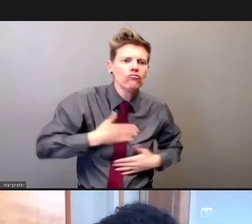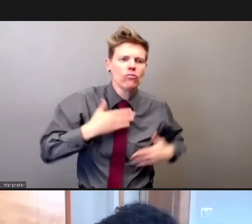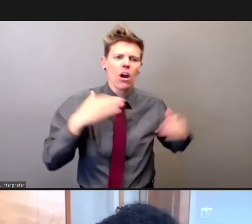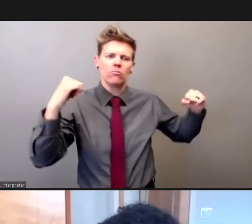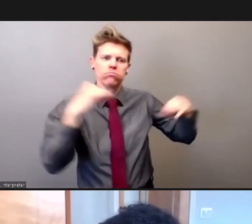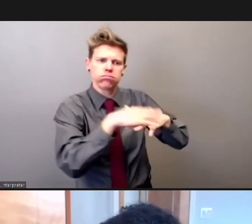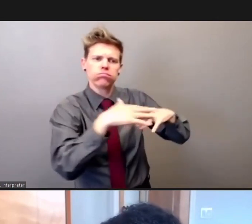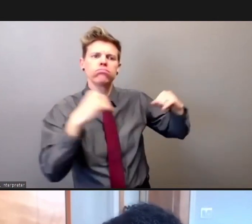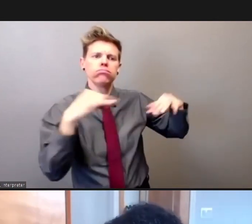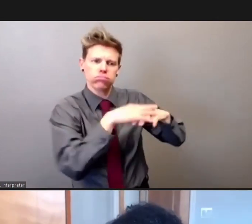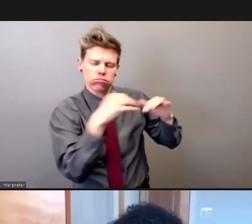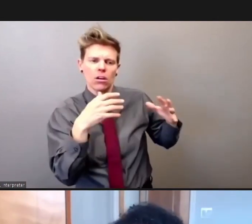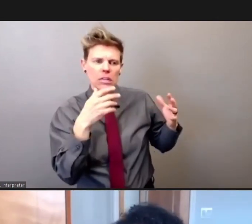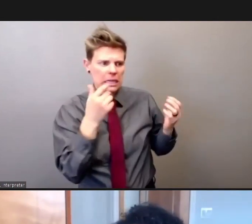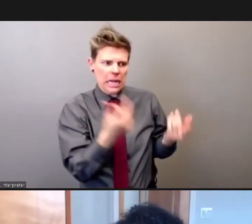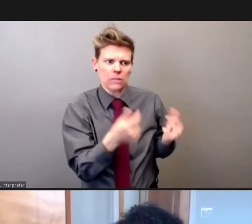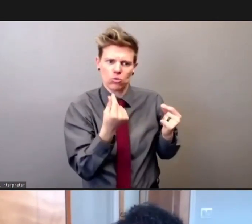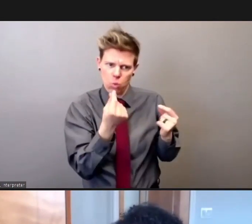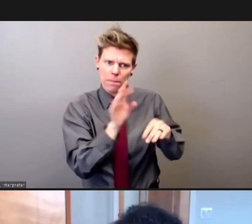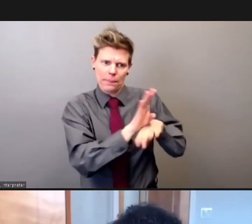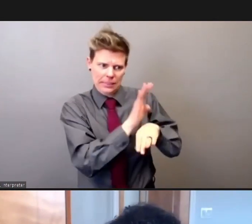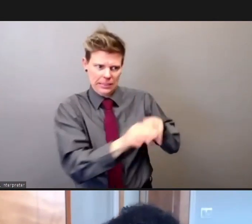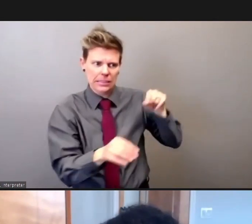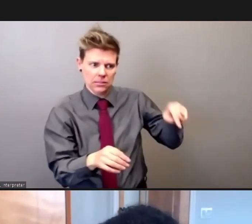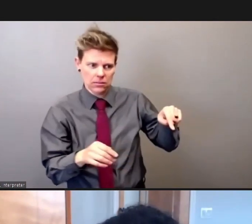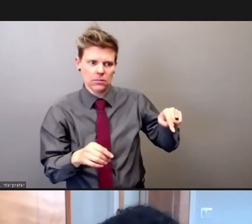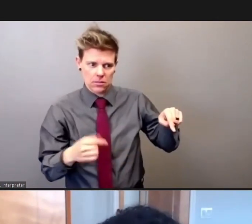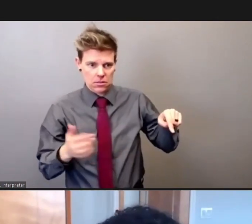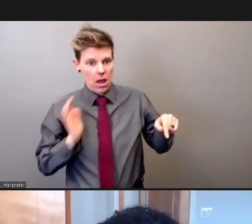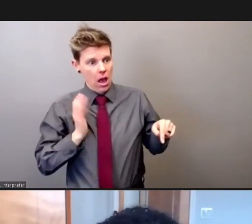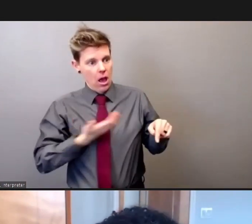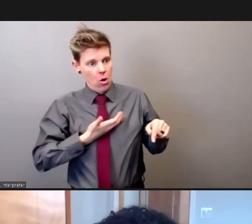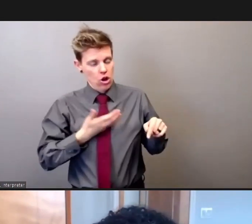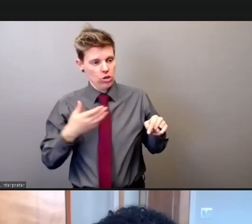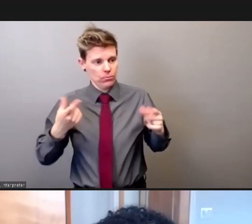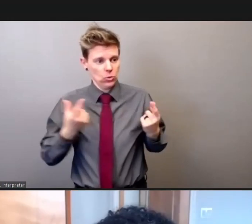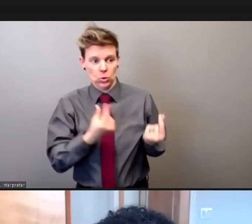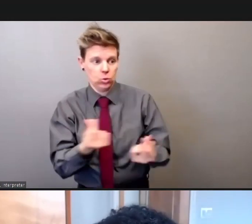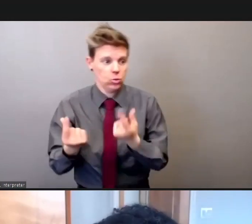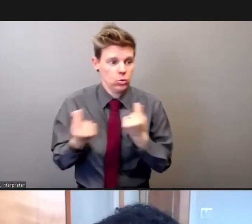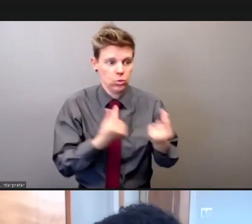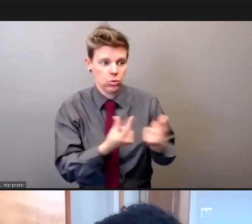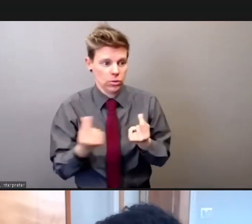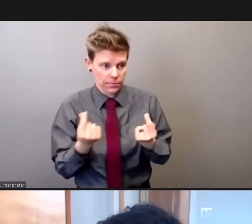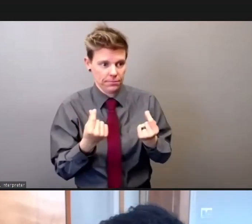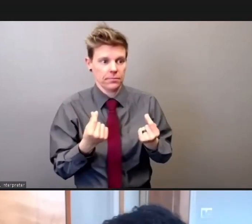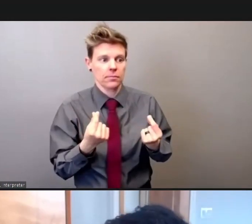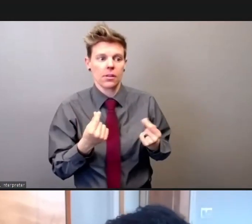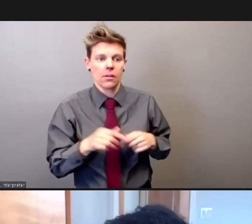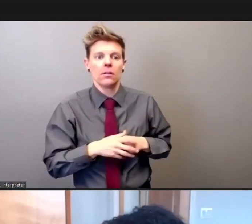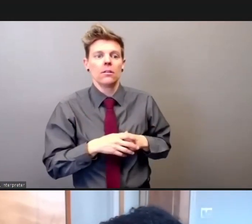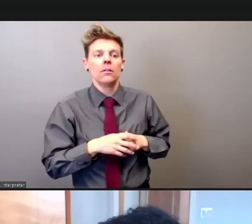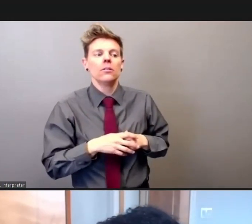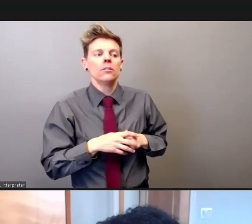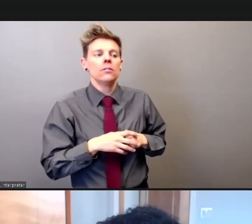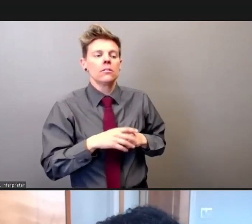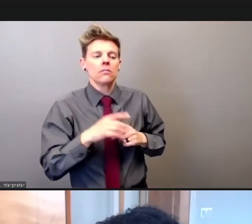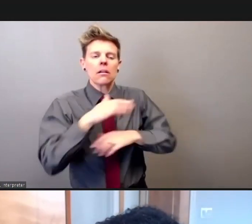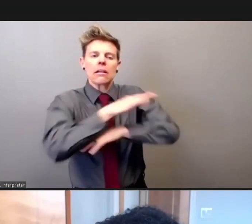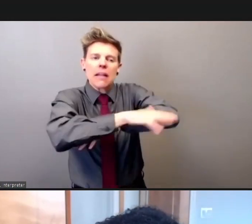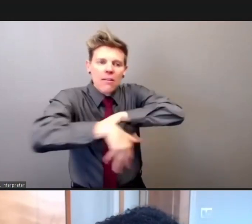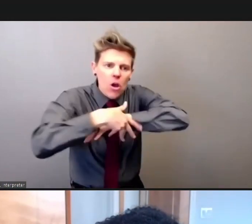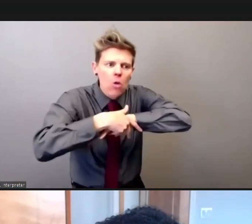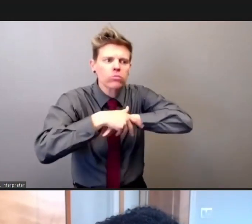and many of our sovereign nation business partners real credit. Sandia identified as an example